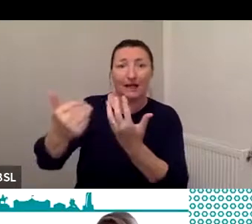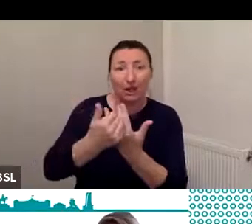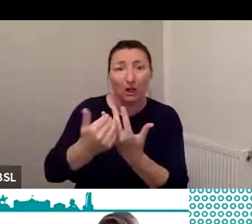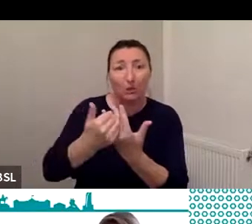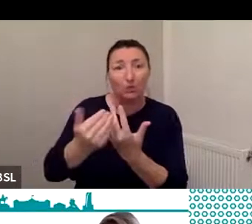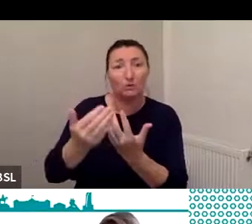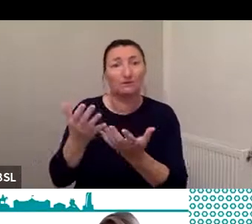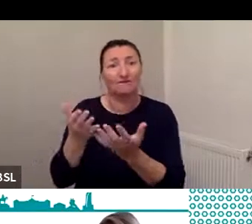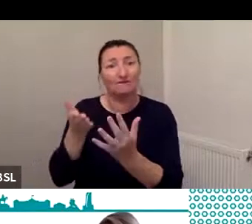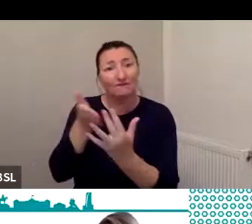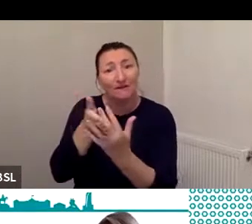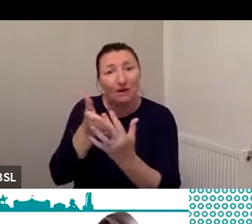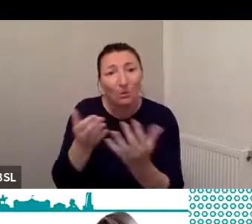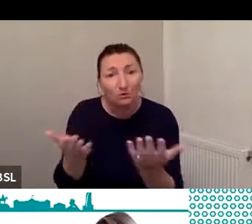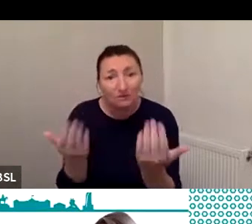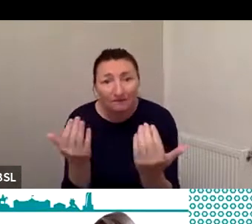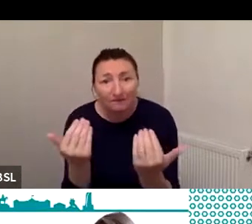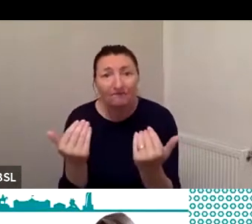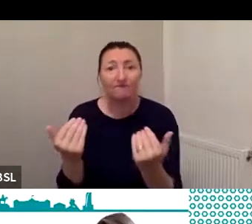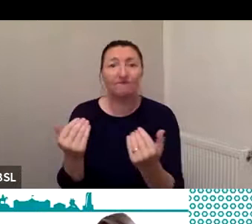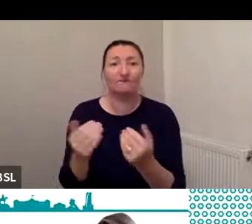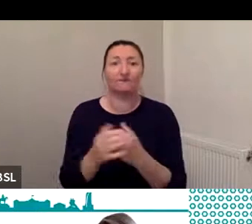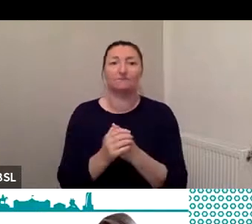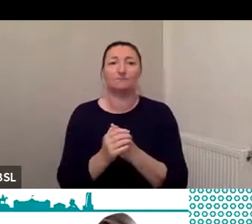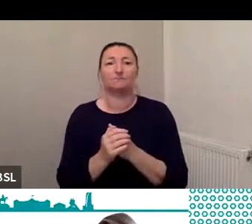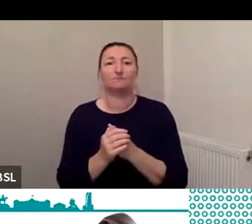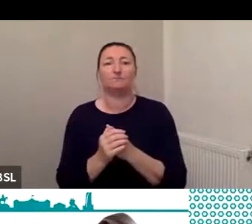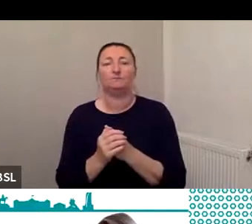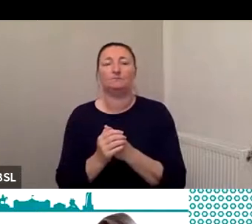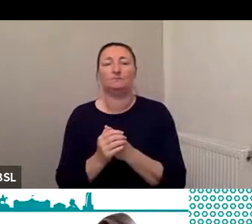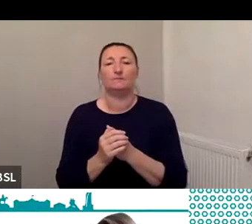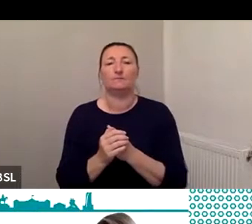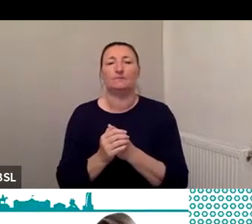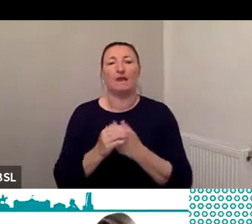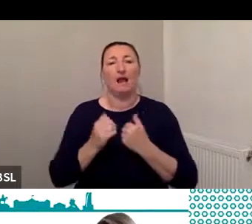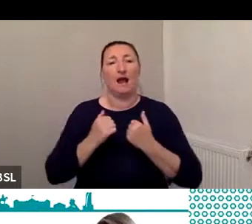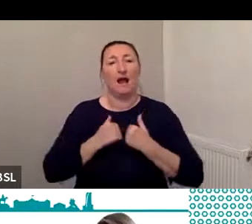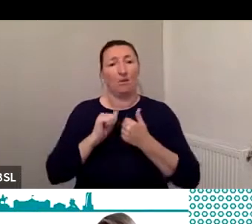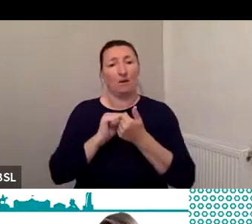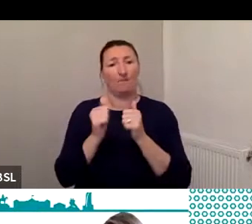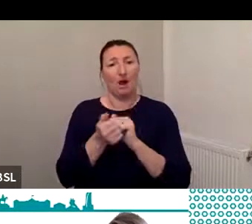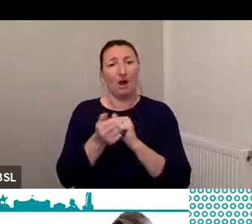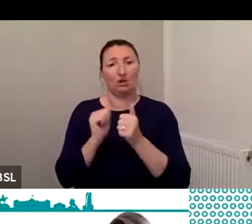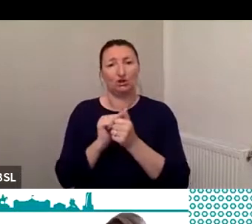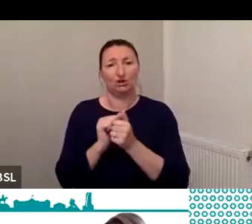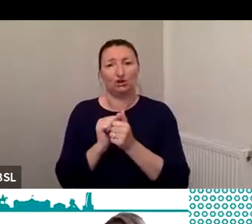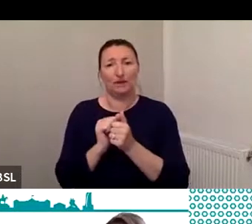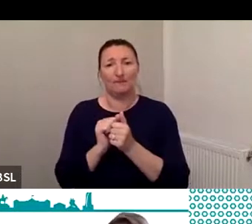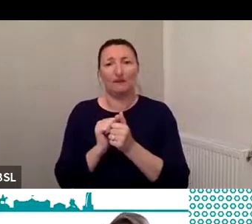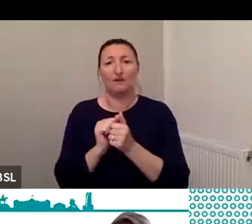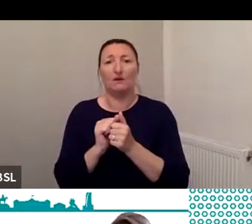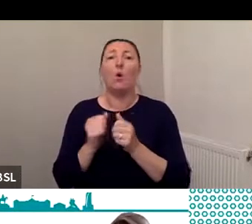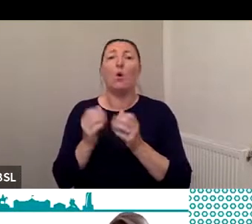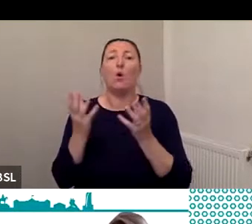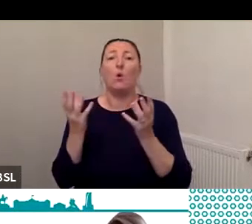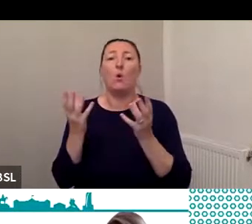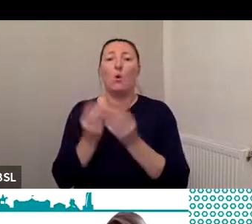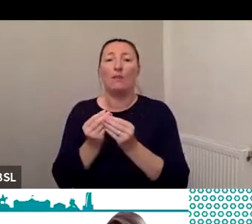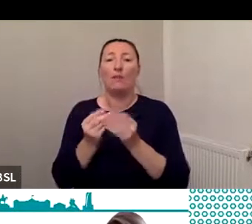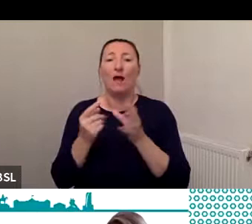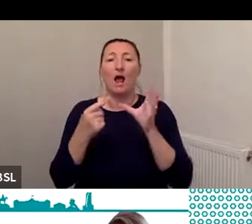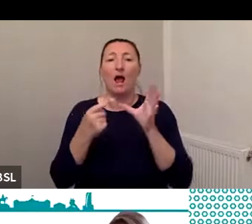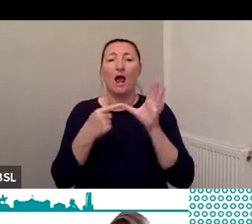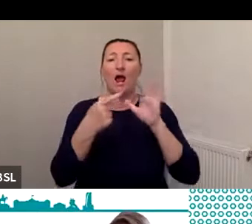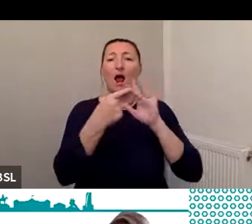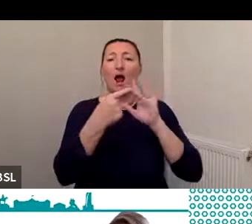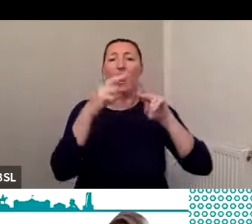So our case study in Ulembatar is led by GDI Hub in partnership with IFO, Teknigem, Universal Progress ILC, and